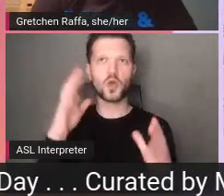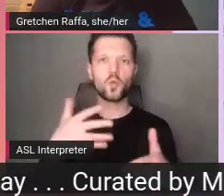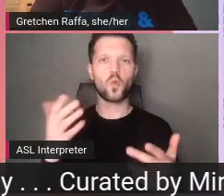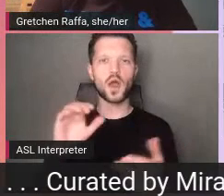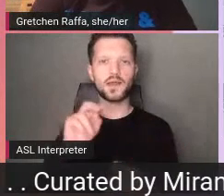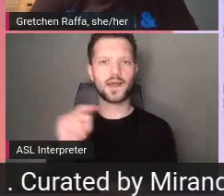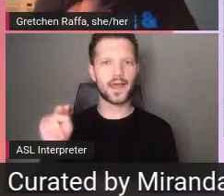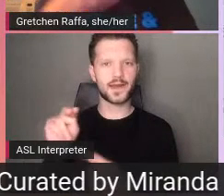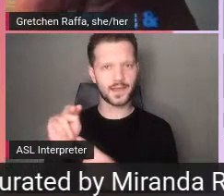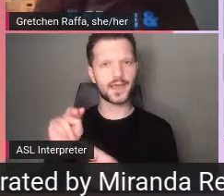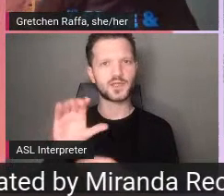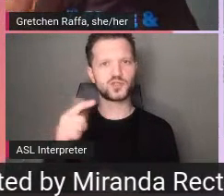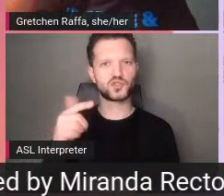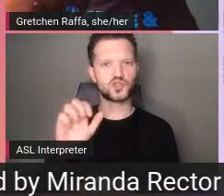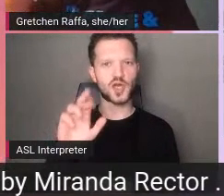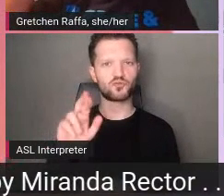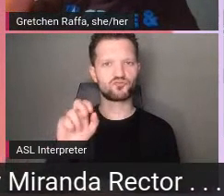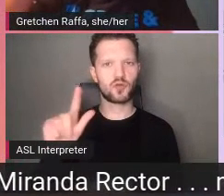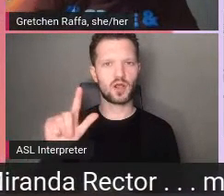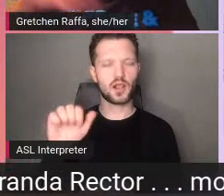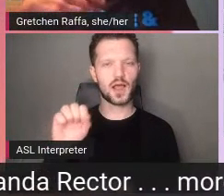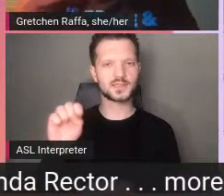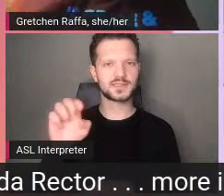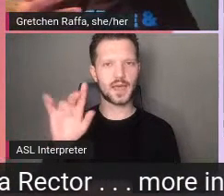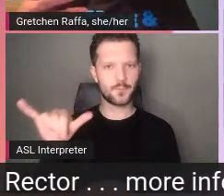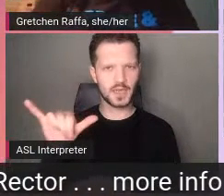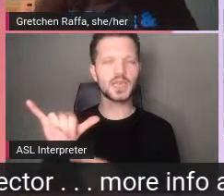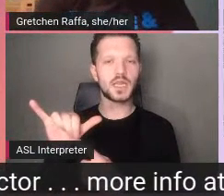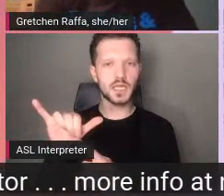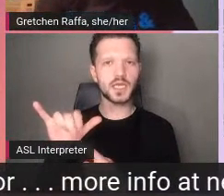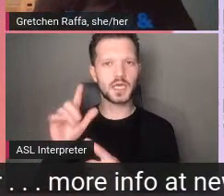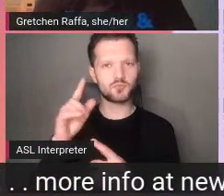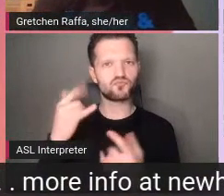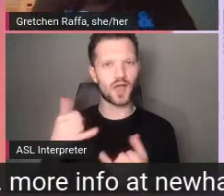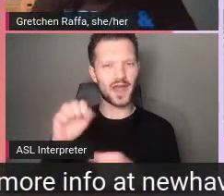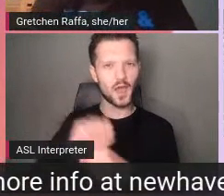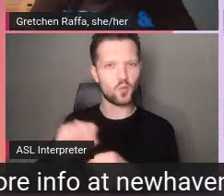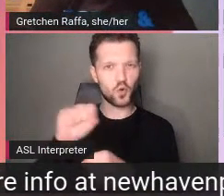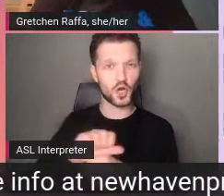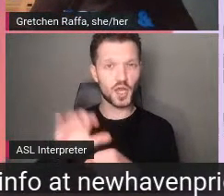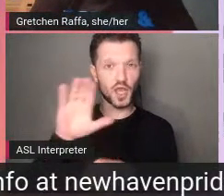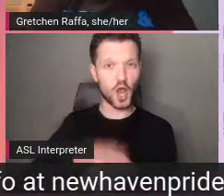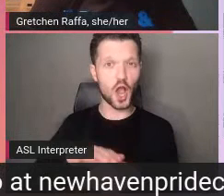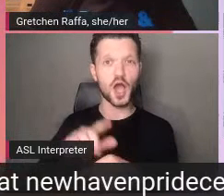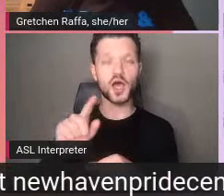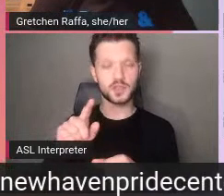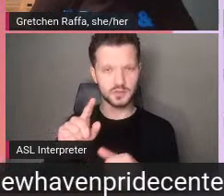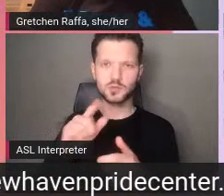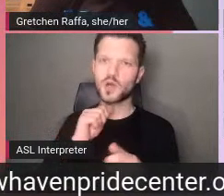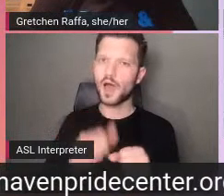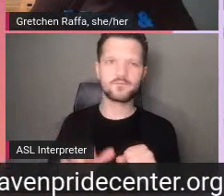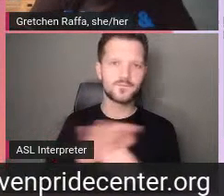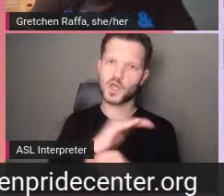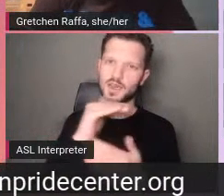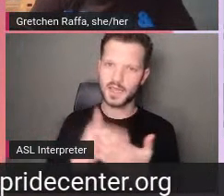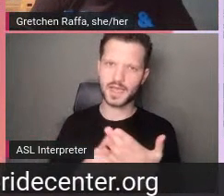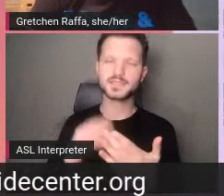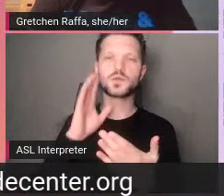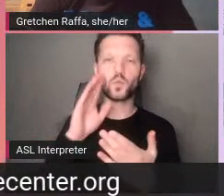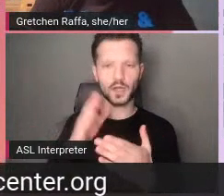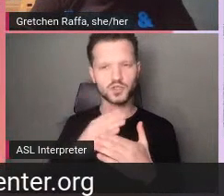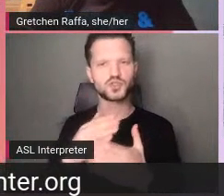not an exhaustive list, and we're going to share our contact info at the end and how you can get more involved. with